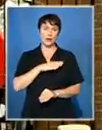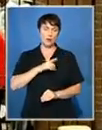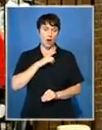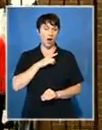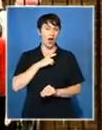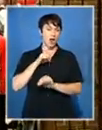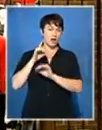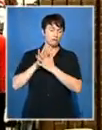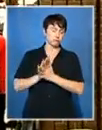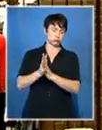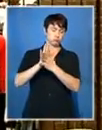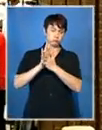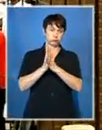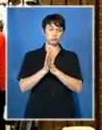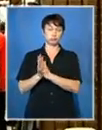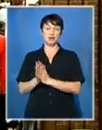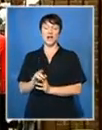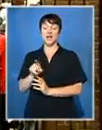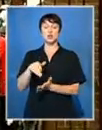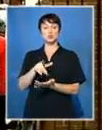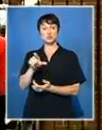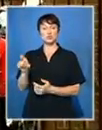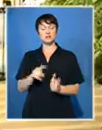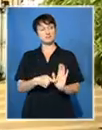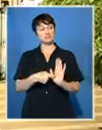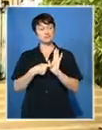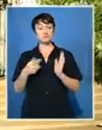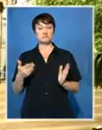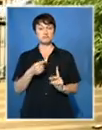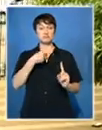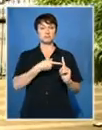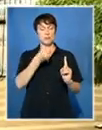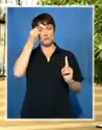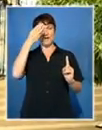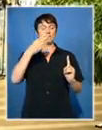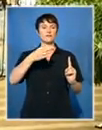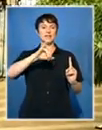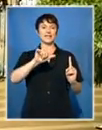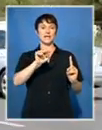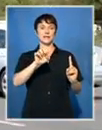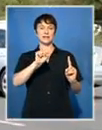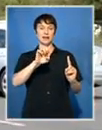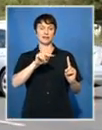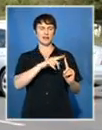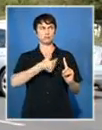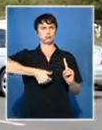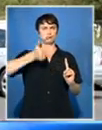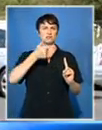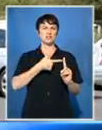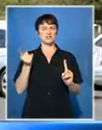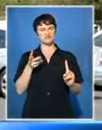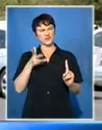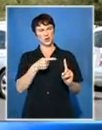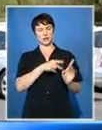protests and calls for Rector and Vice-Chancellor Professor Jonathan Janssen to step down. Anyone who wanted